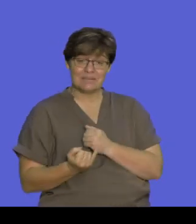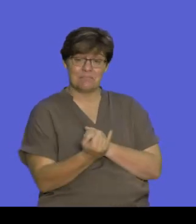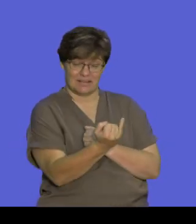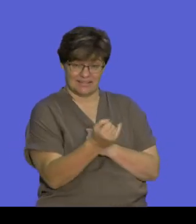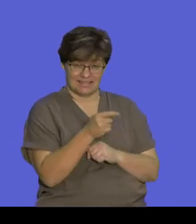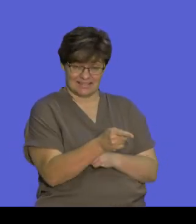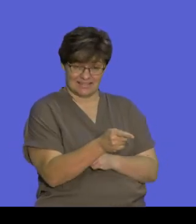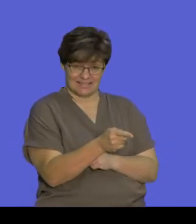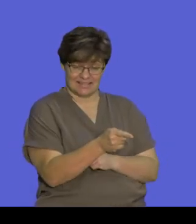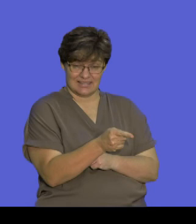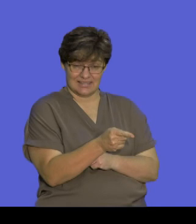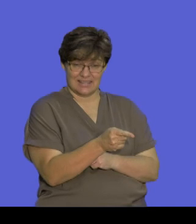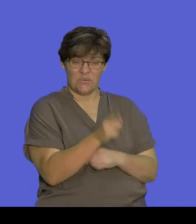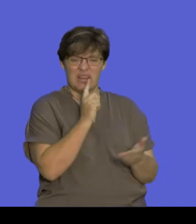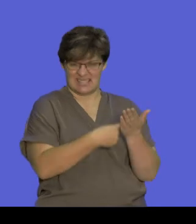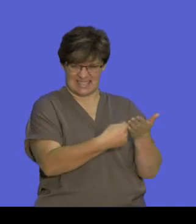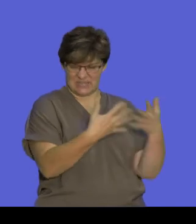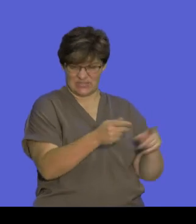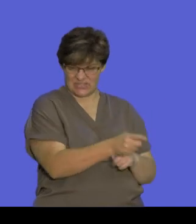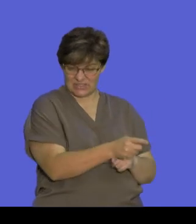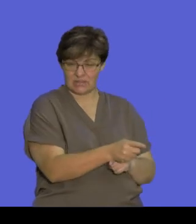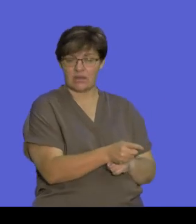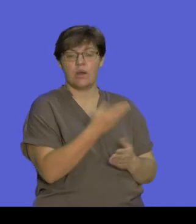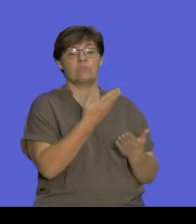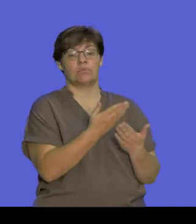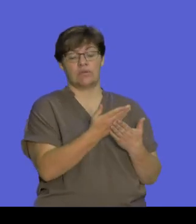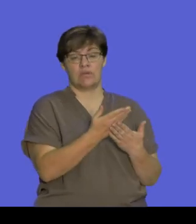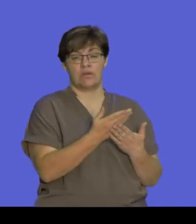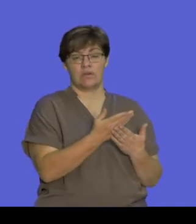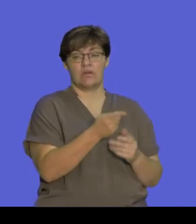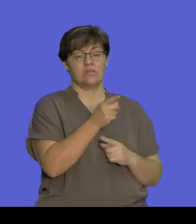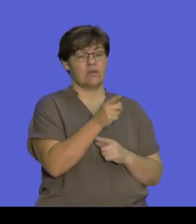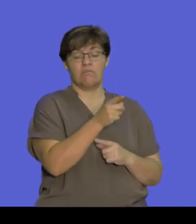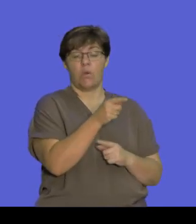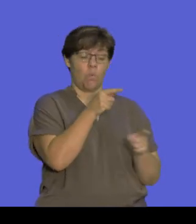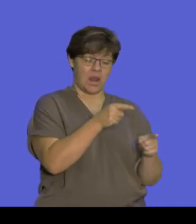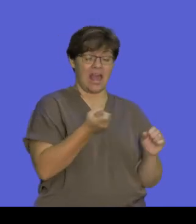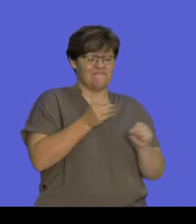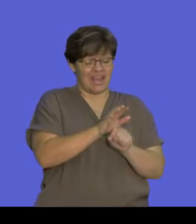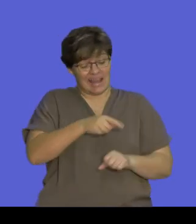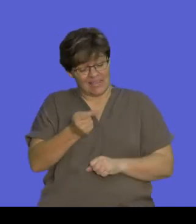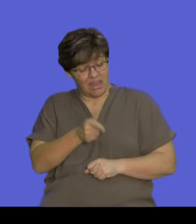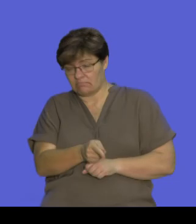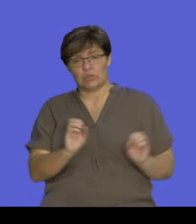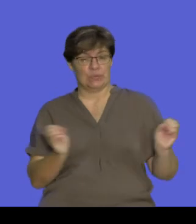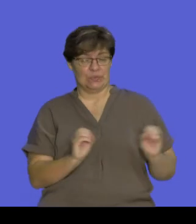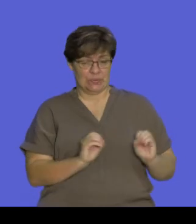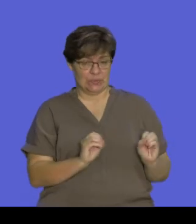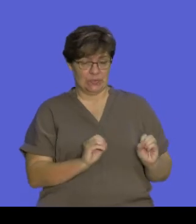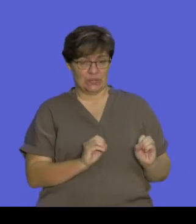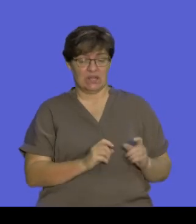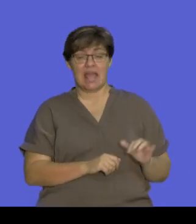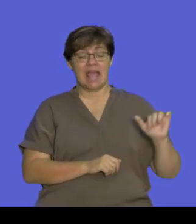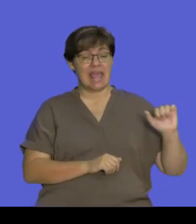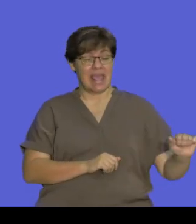some time talking about those, the probability of the one is not going to affect the other. And the probability of A